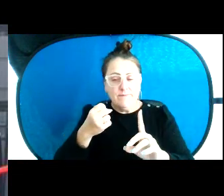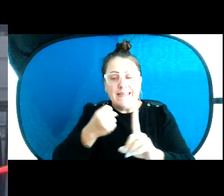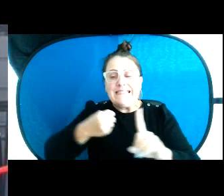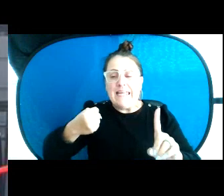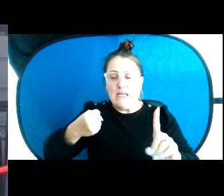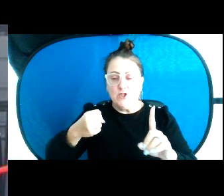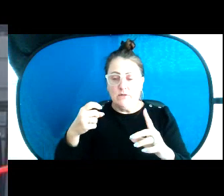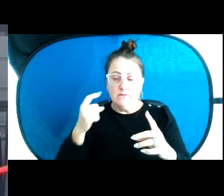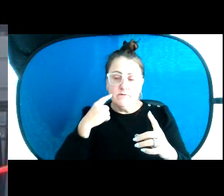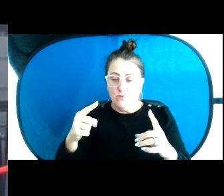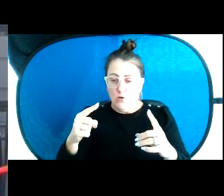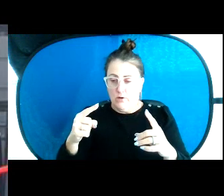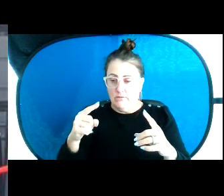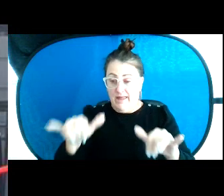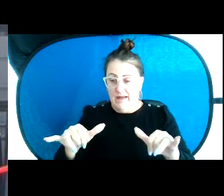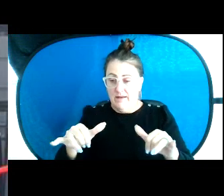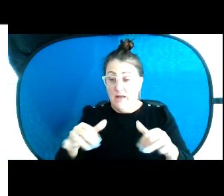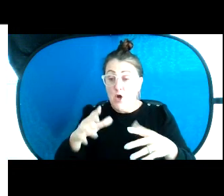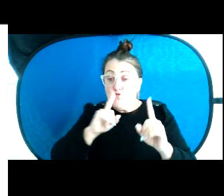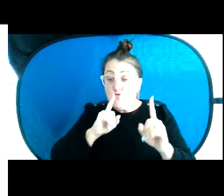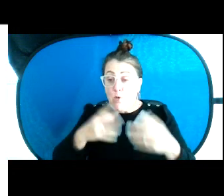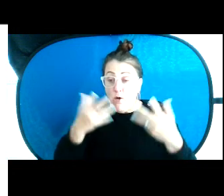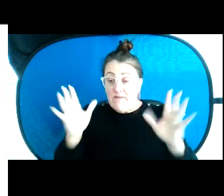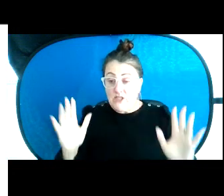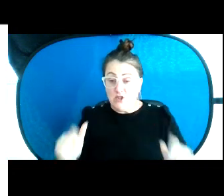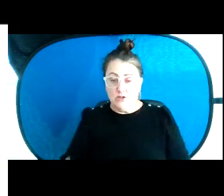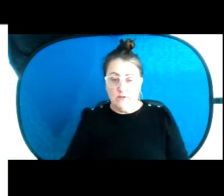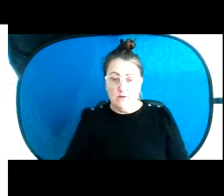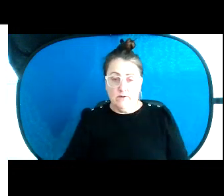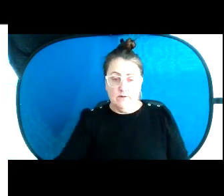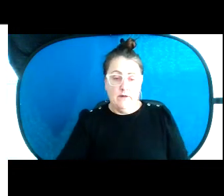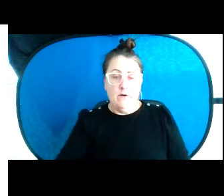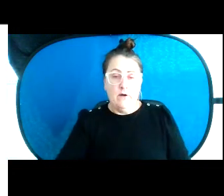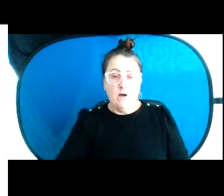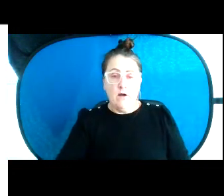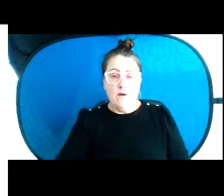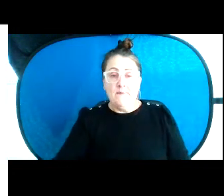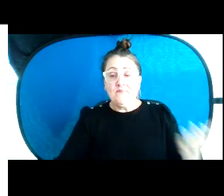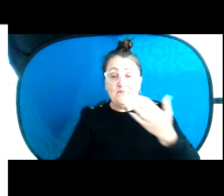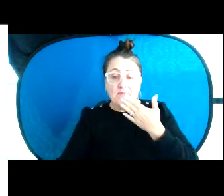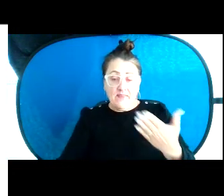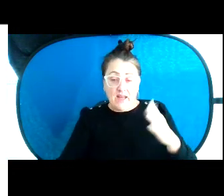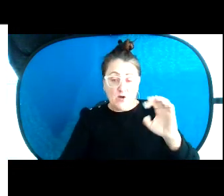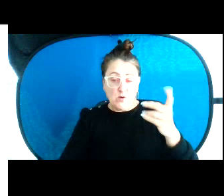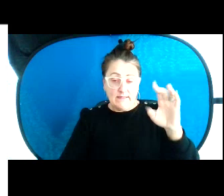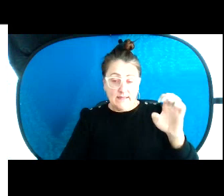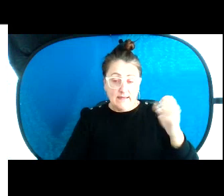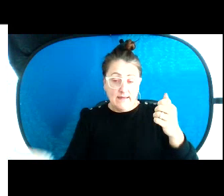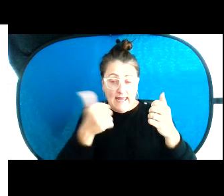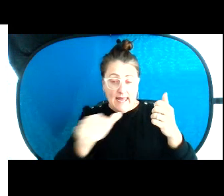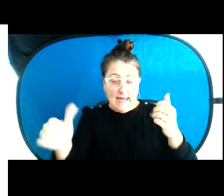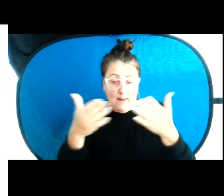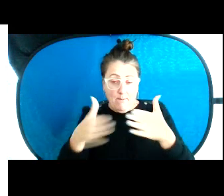is the end of my report, and I'm happy to take any questions. Thanks, Christine. Is there any public comment on this